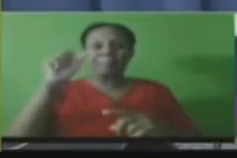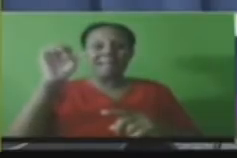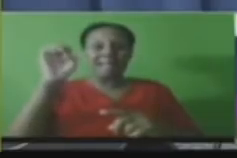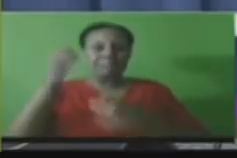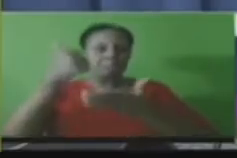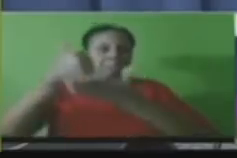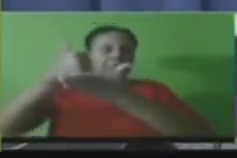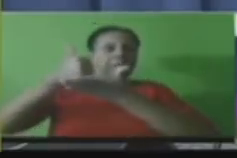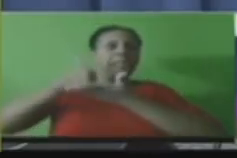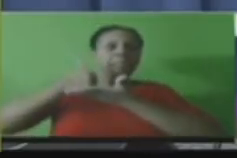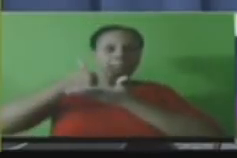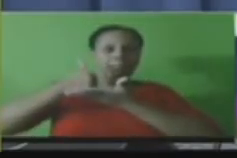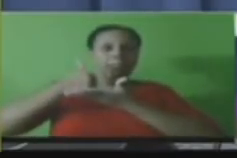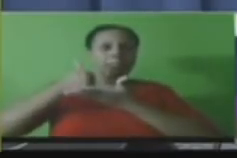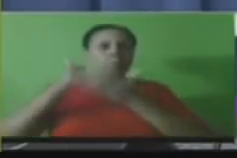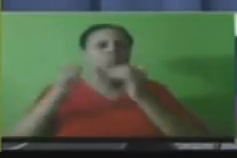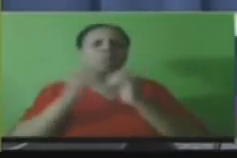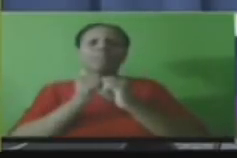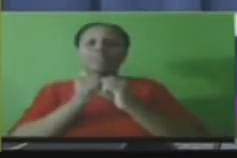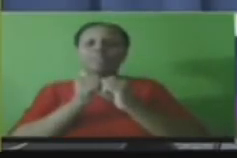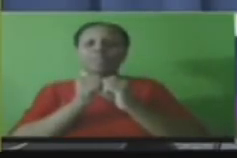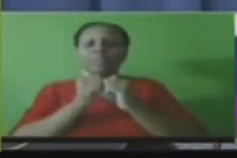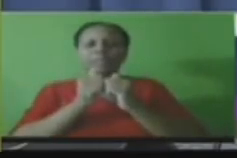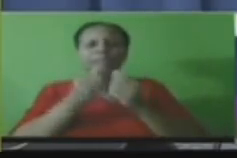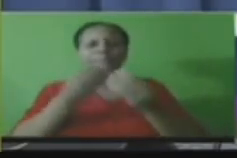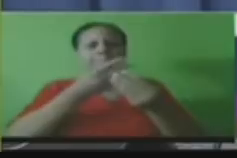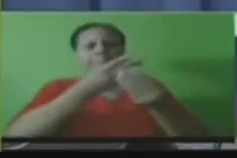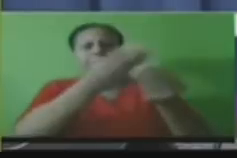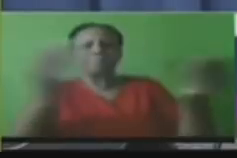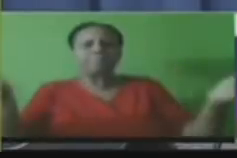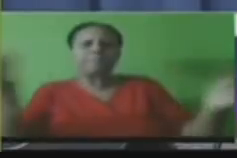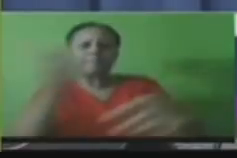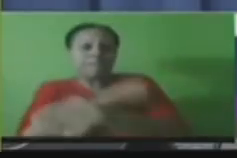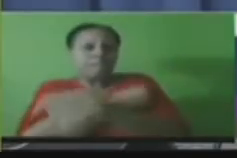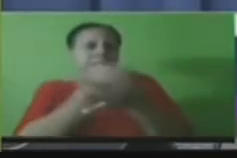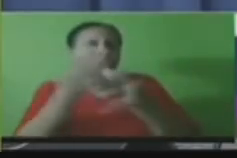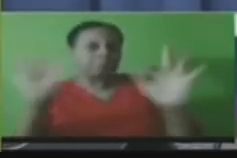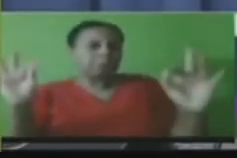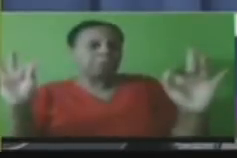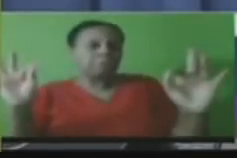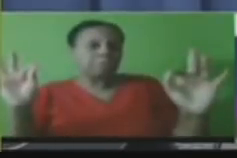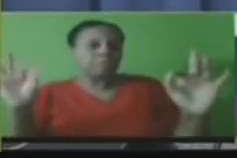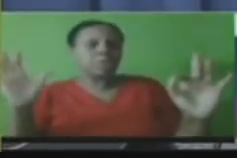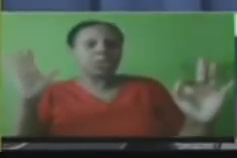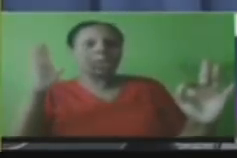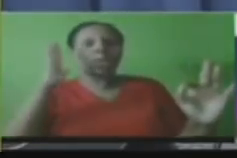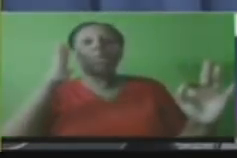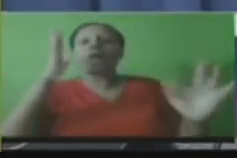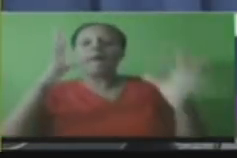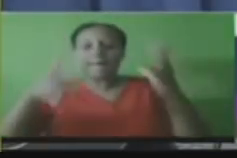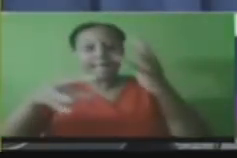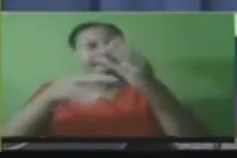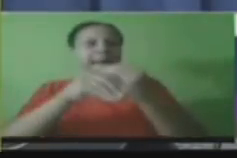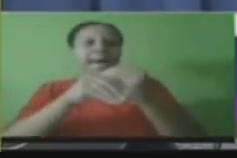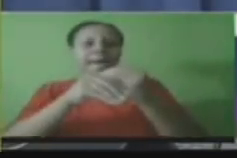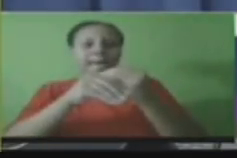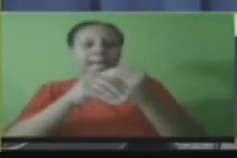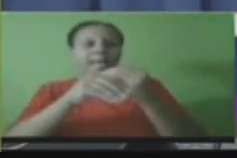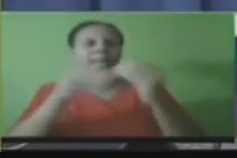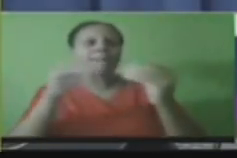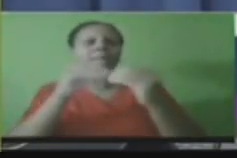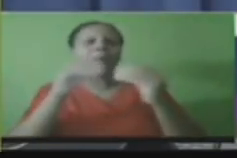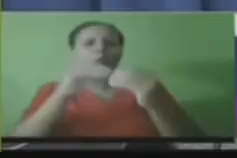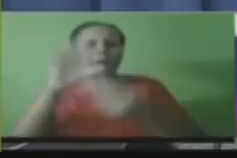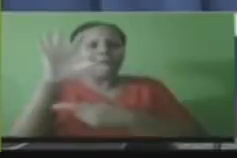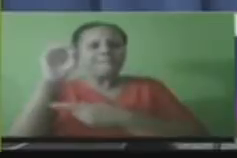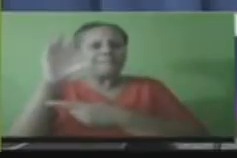to be expanding that reach by about another 50 sentinel physicians in communities. In